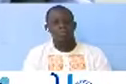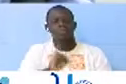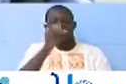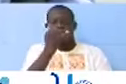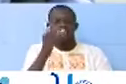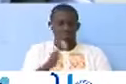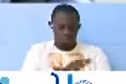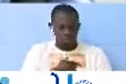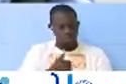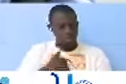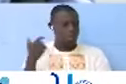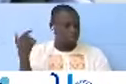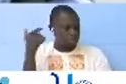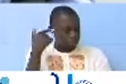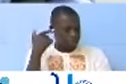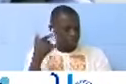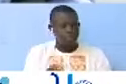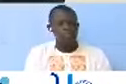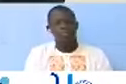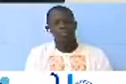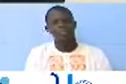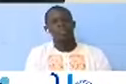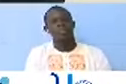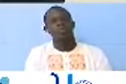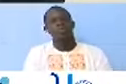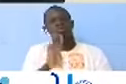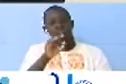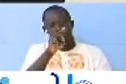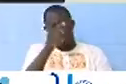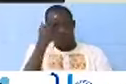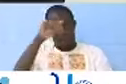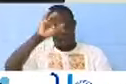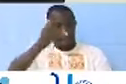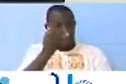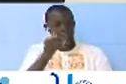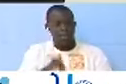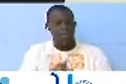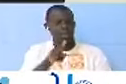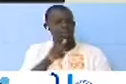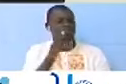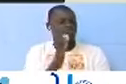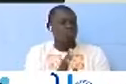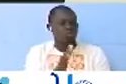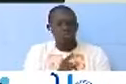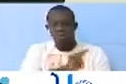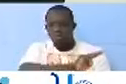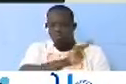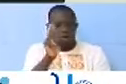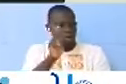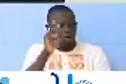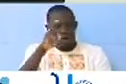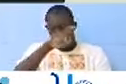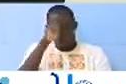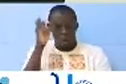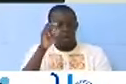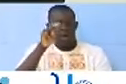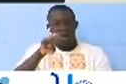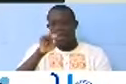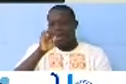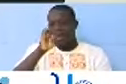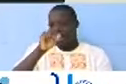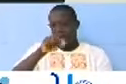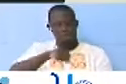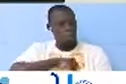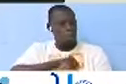Yes, I used to hear that. And do you agree that this was not within the purview of work of the NIA? It was not in